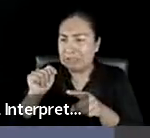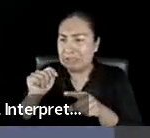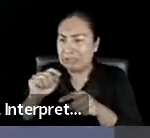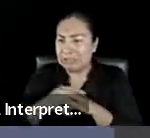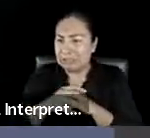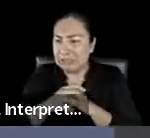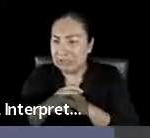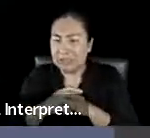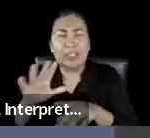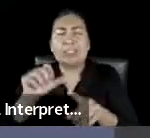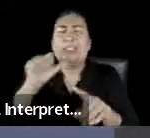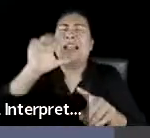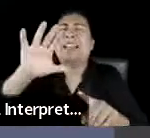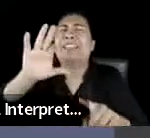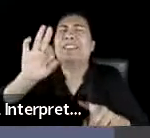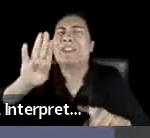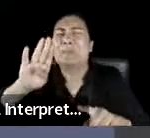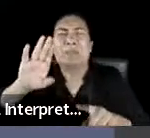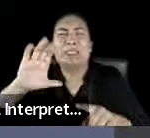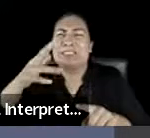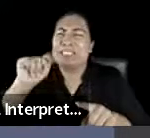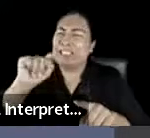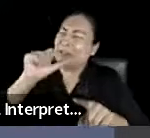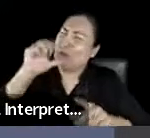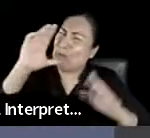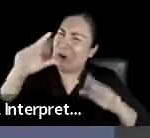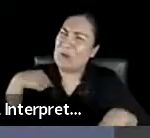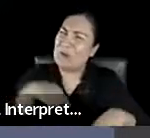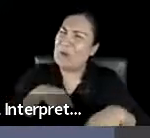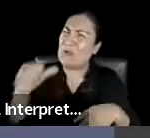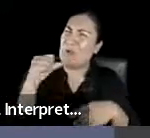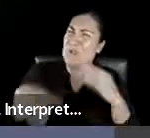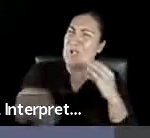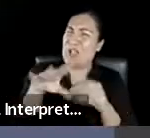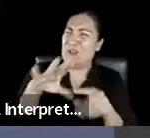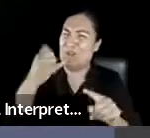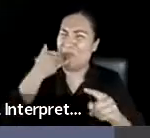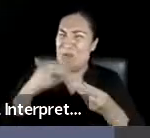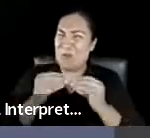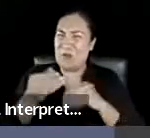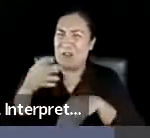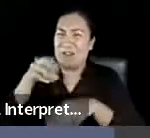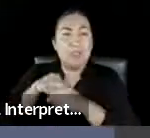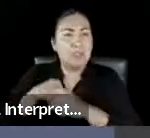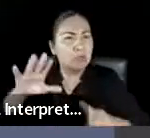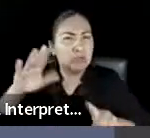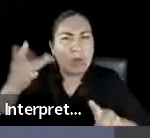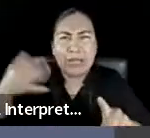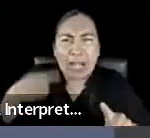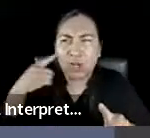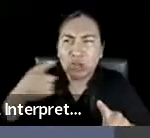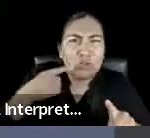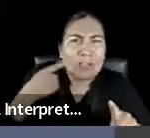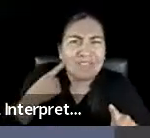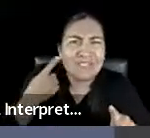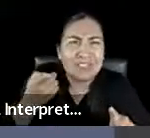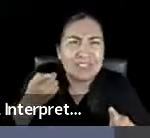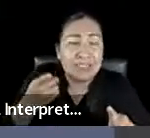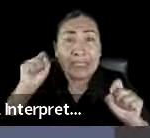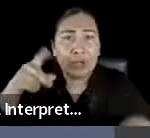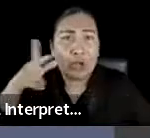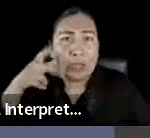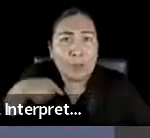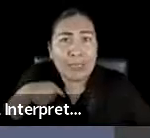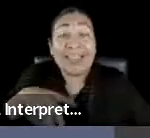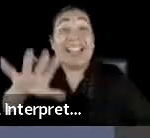Not in the Facebook chat. Don't worry, Karamo. We're not going to put you on blast in front of the whole world yet. Oh, wait. I just heard you. Can you hear